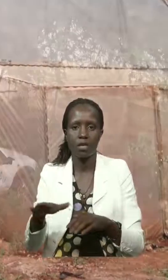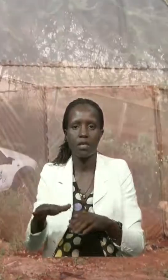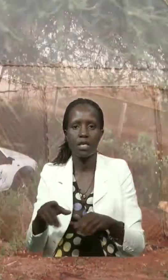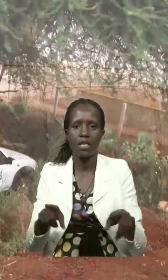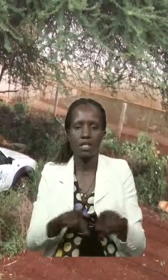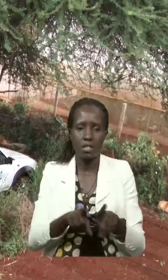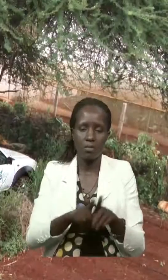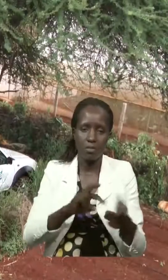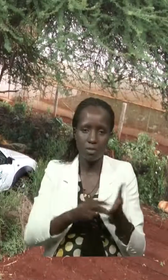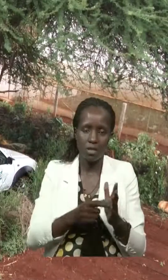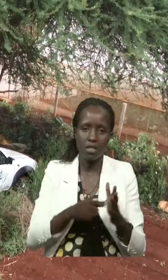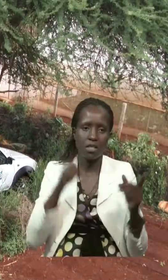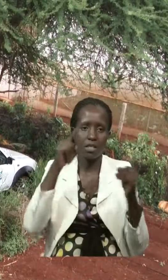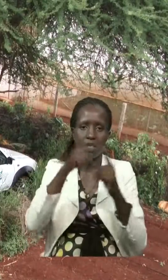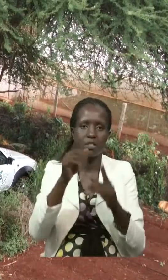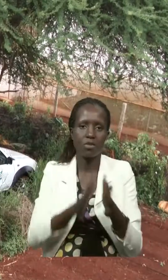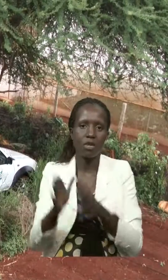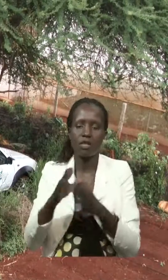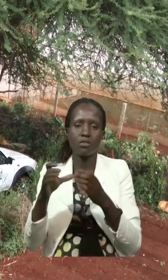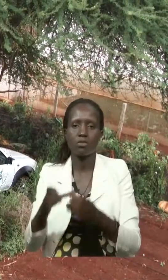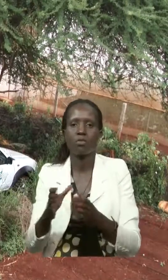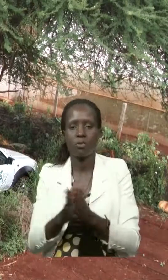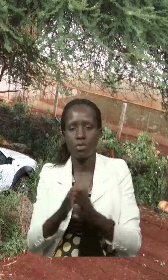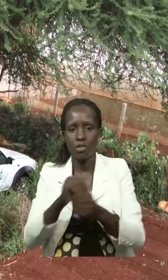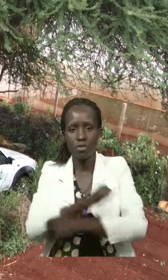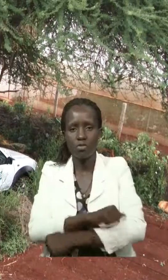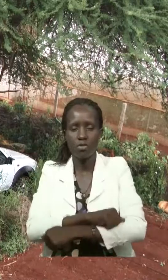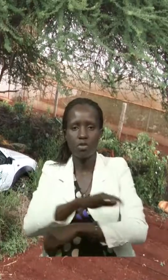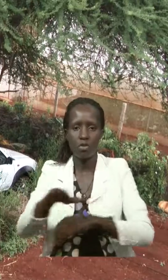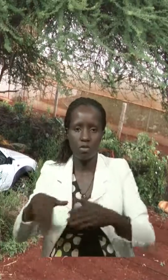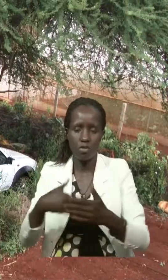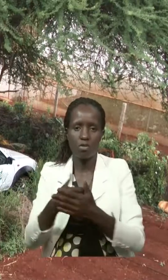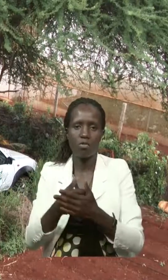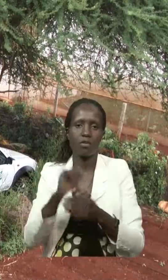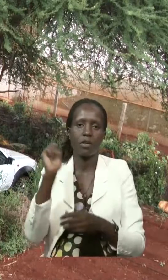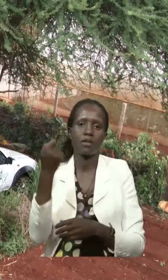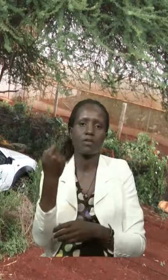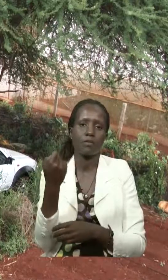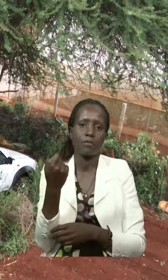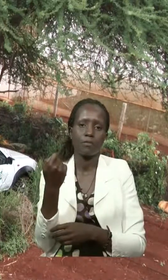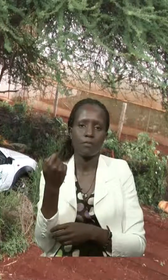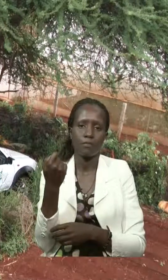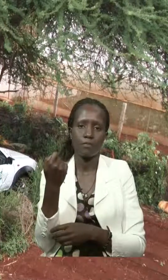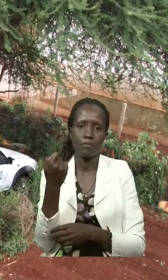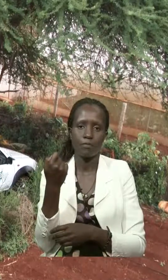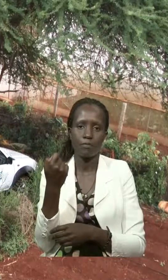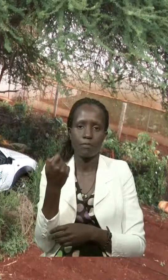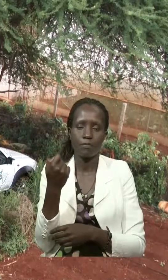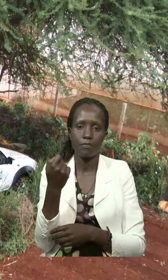The project targets organized groups and learning institutions all over the country.